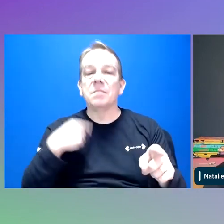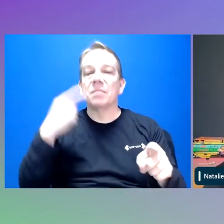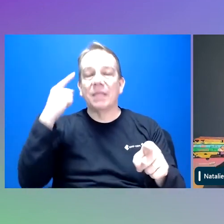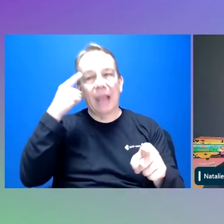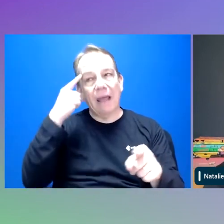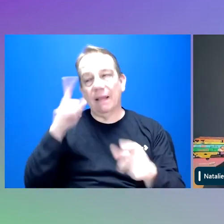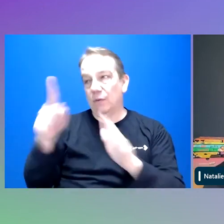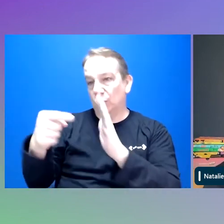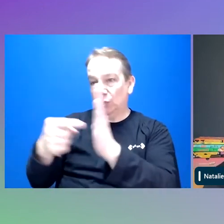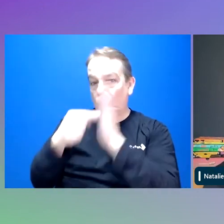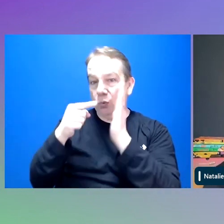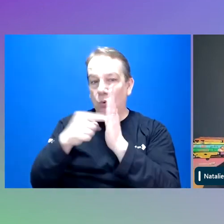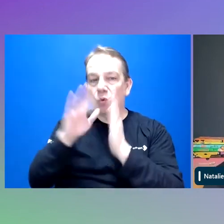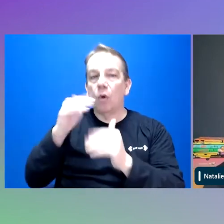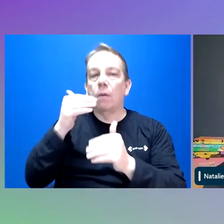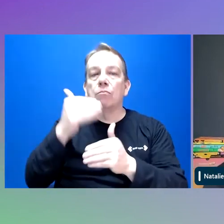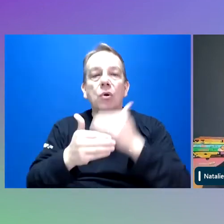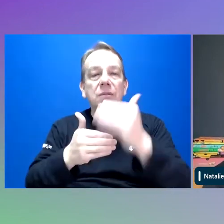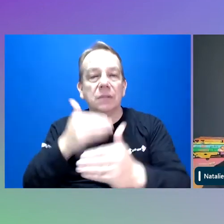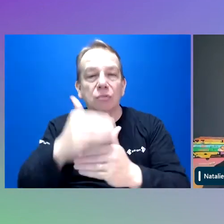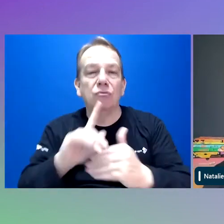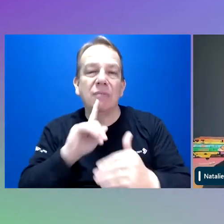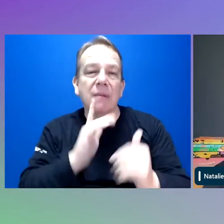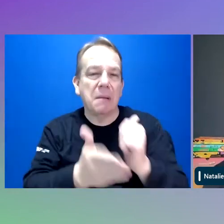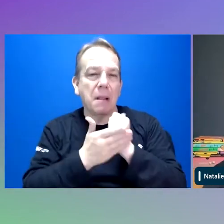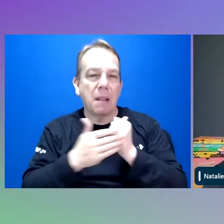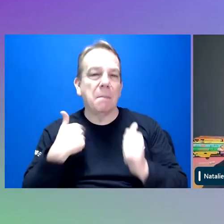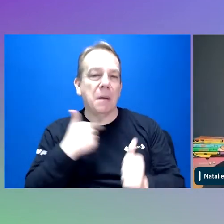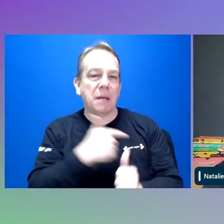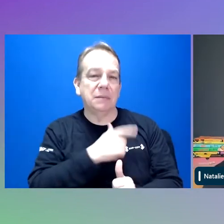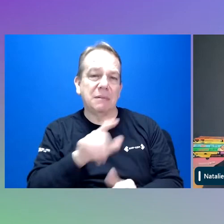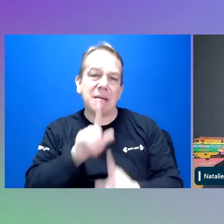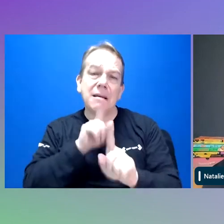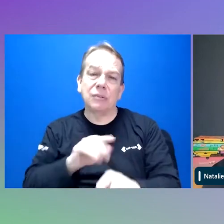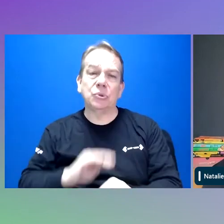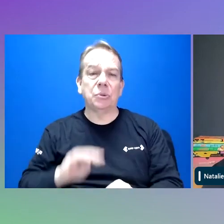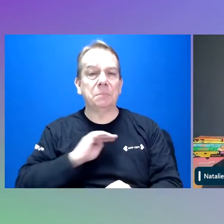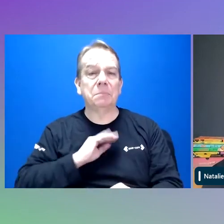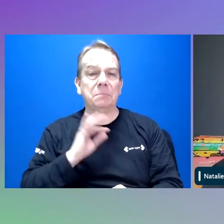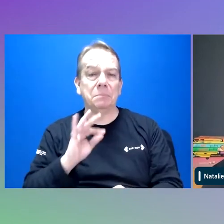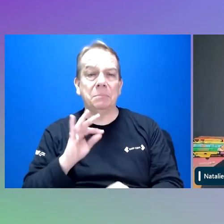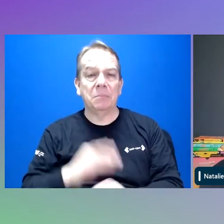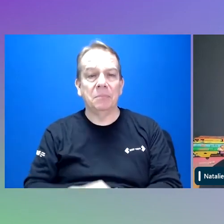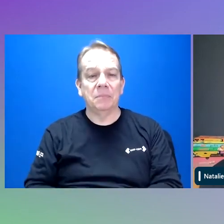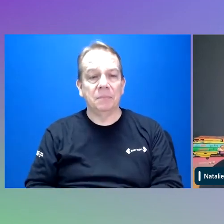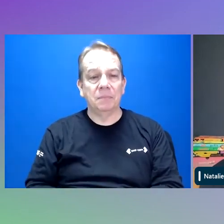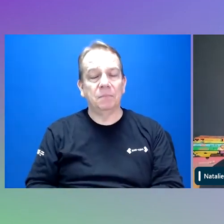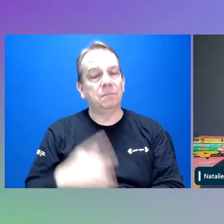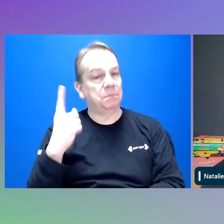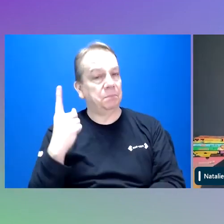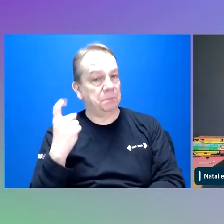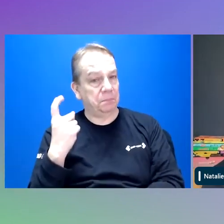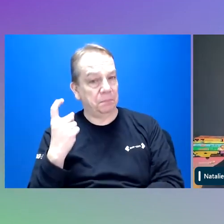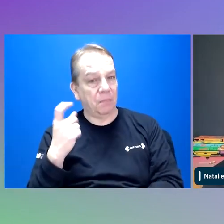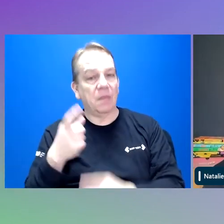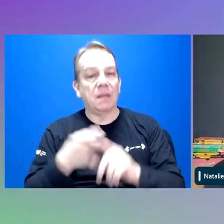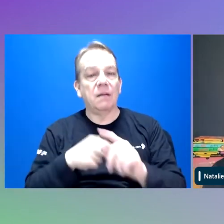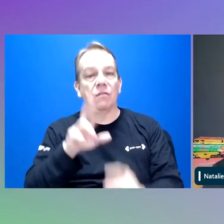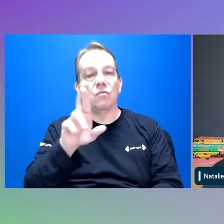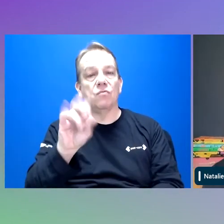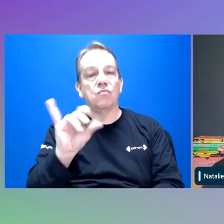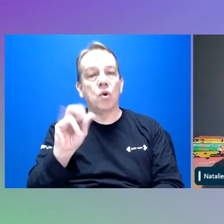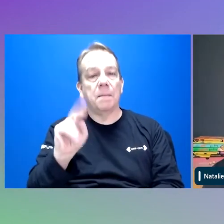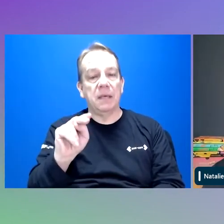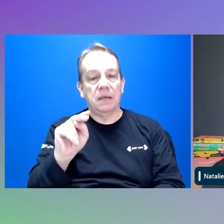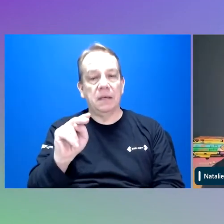process of how you've done that though is helpful as well. So I hope that answered your question there. Got another one here from Robin. I'm